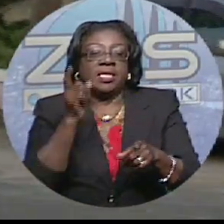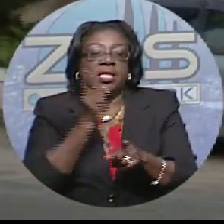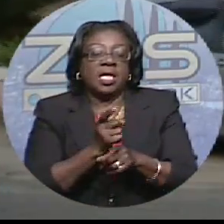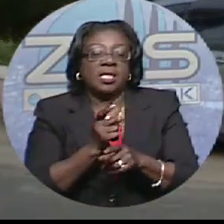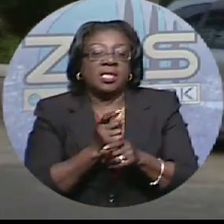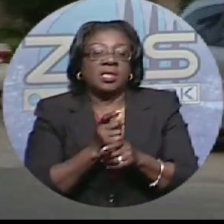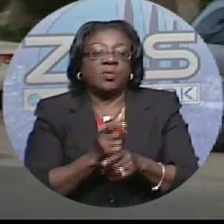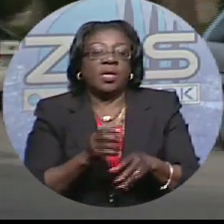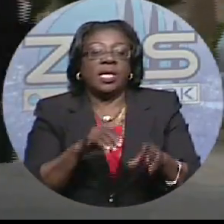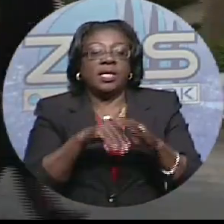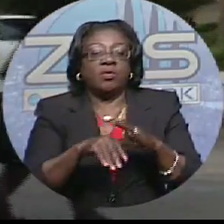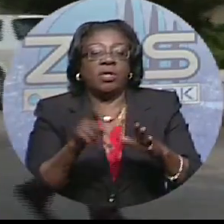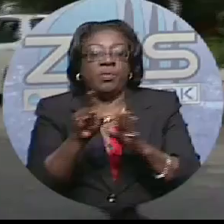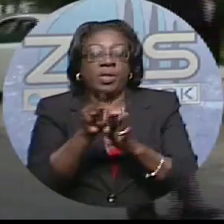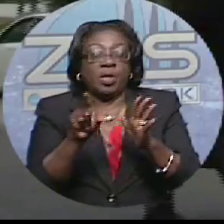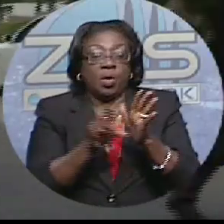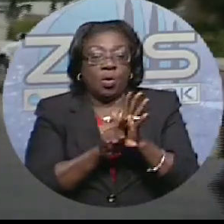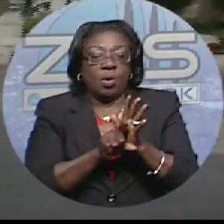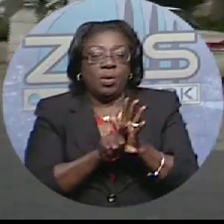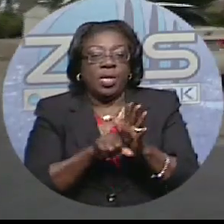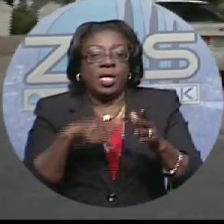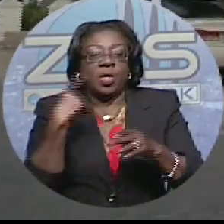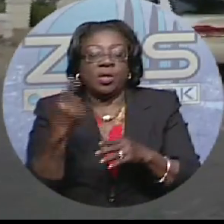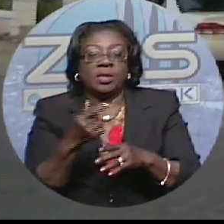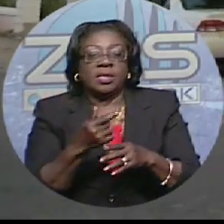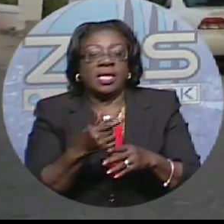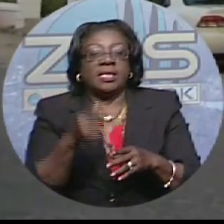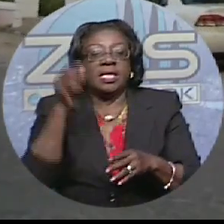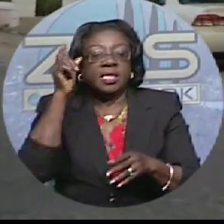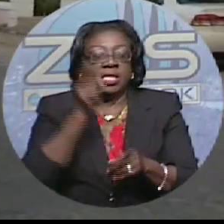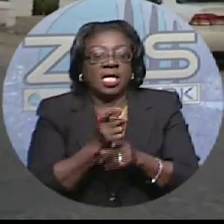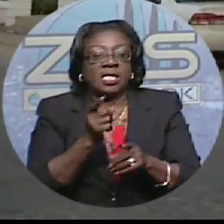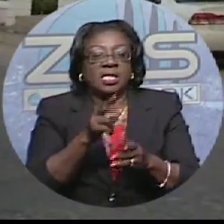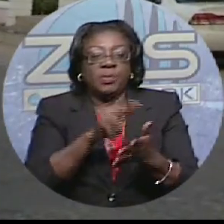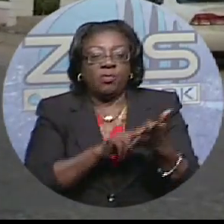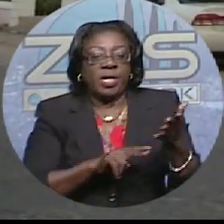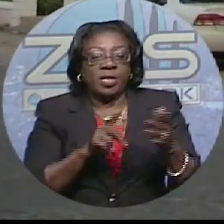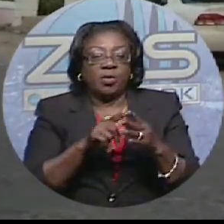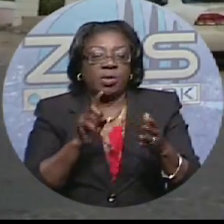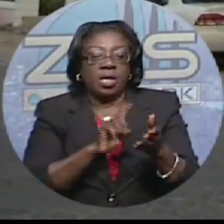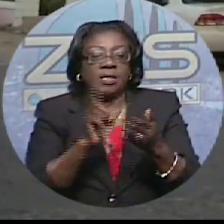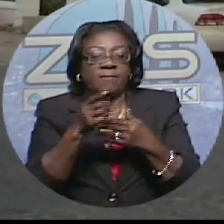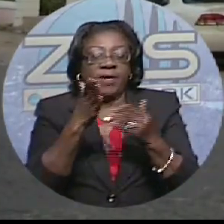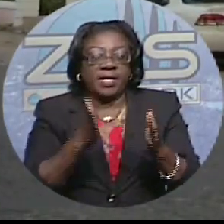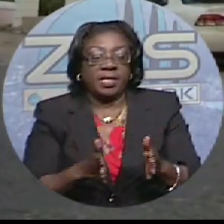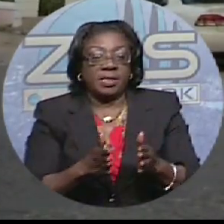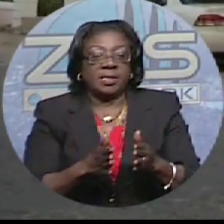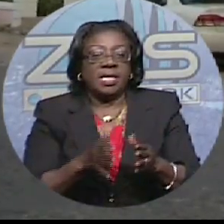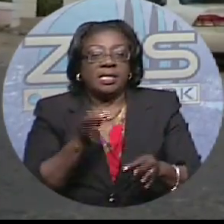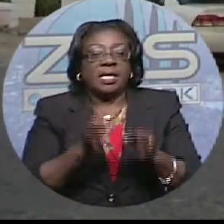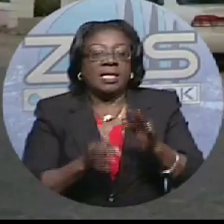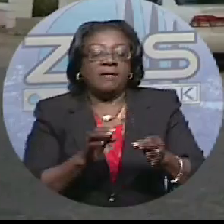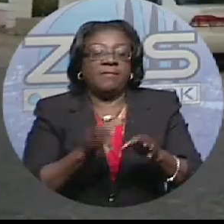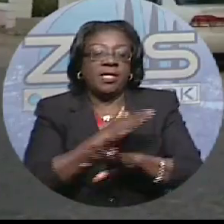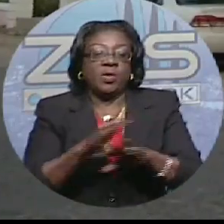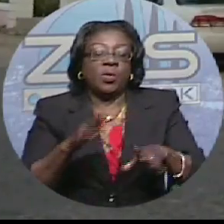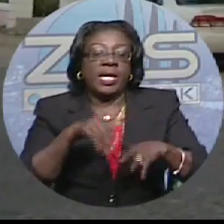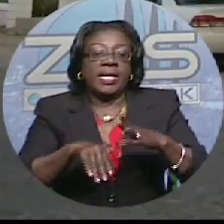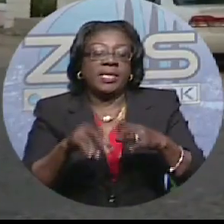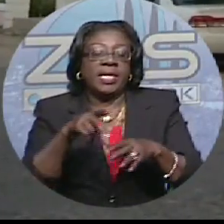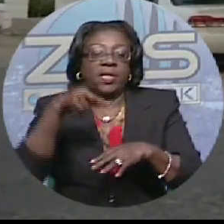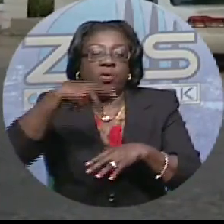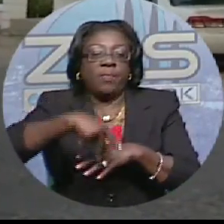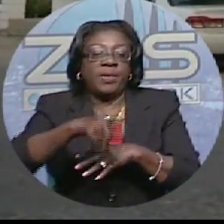in compliance with the law. He also suggested that the charges be read to the defendants, noting that if they fail to enter a plea, there